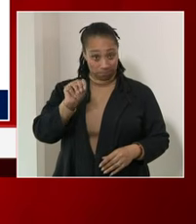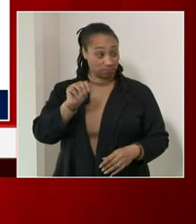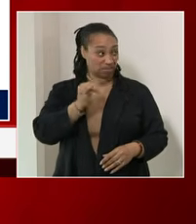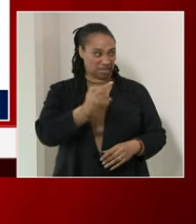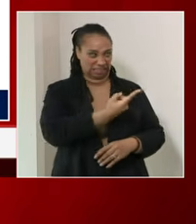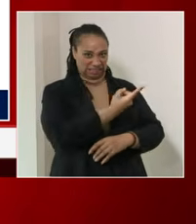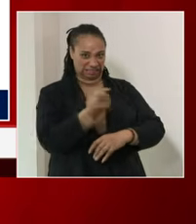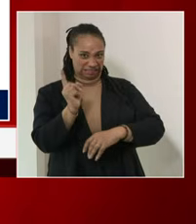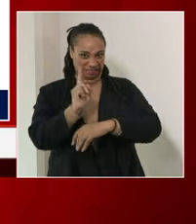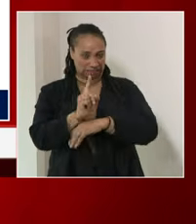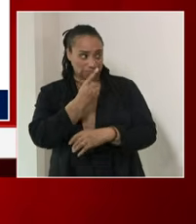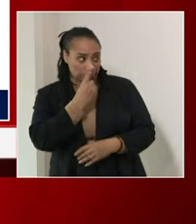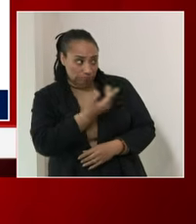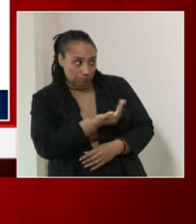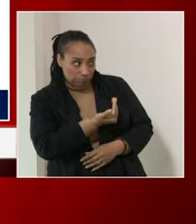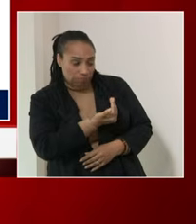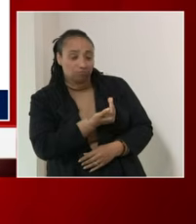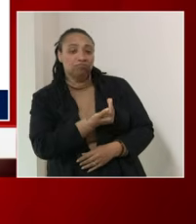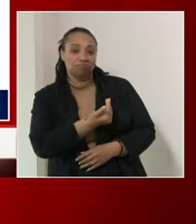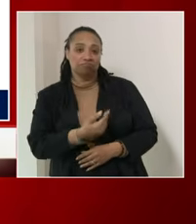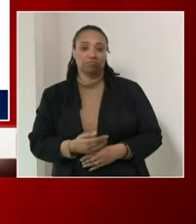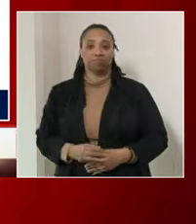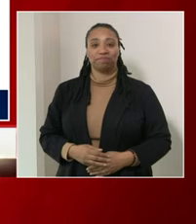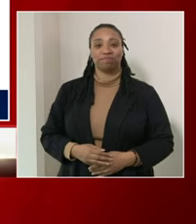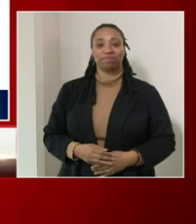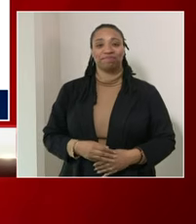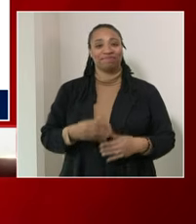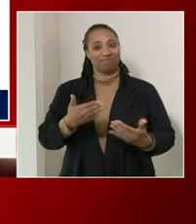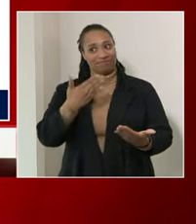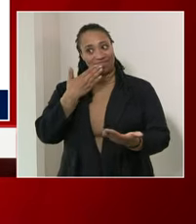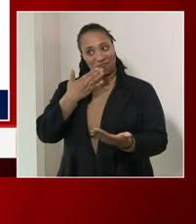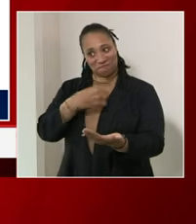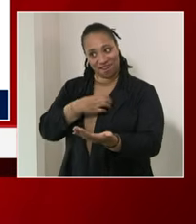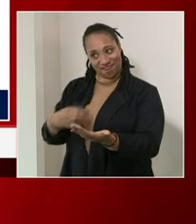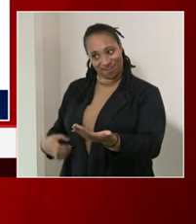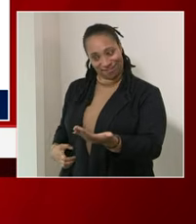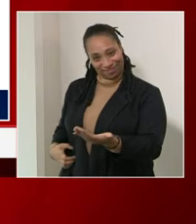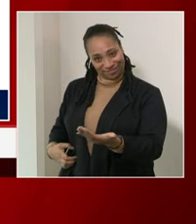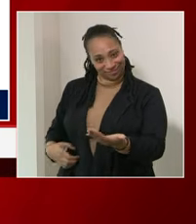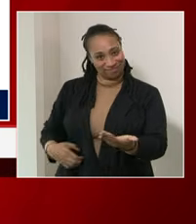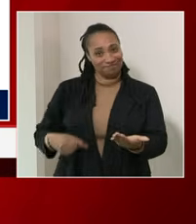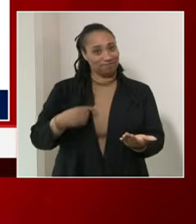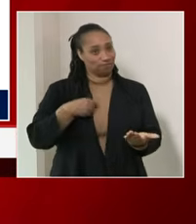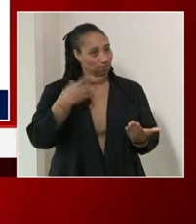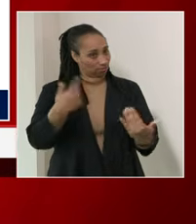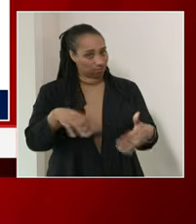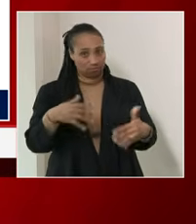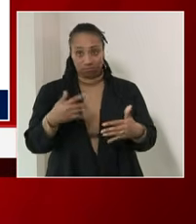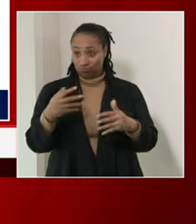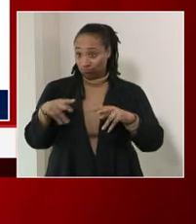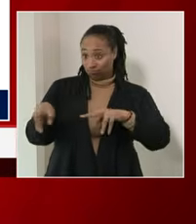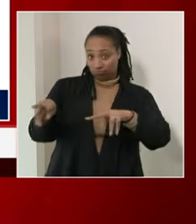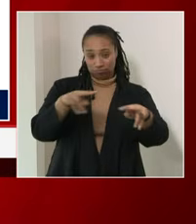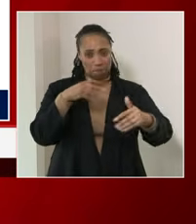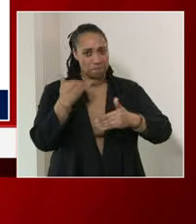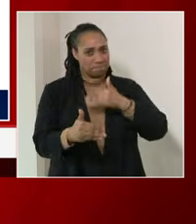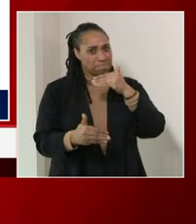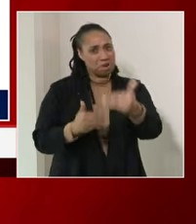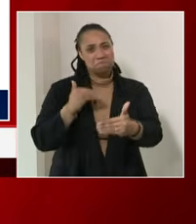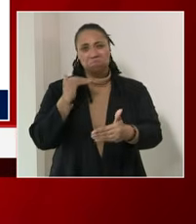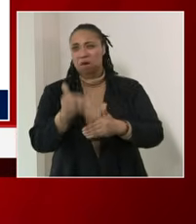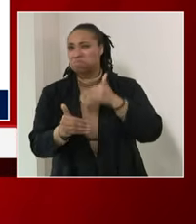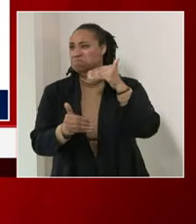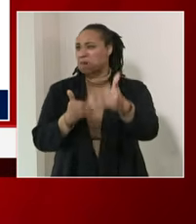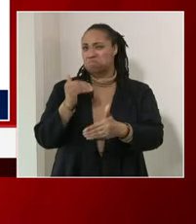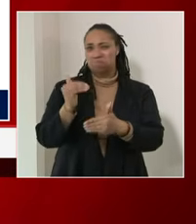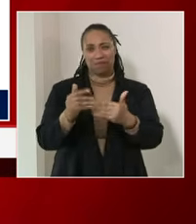Thank you, Mayor. We are making really great progress opening up our principal arterials. These are also